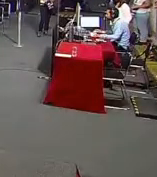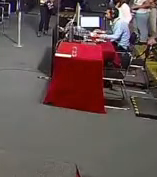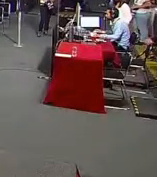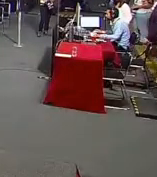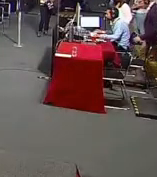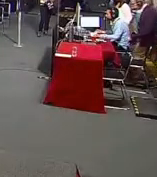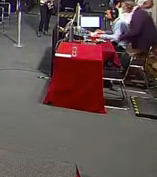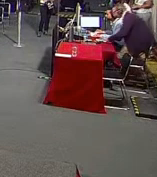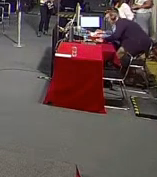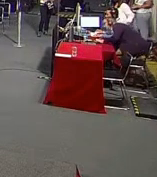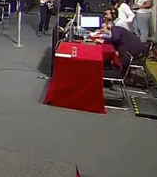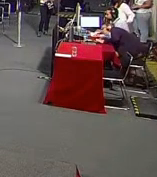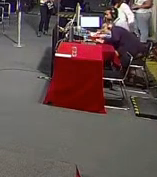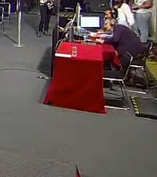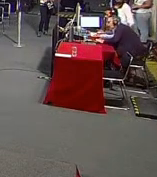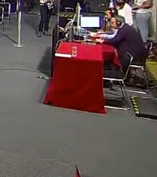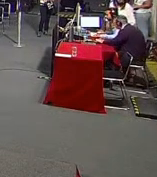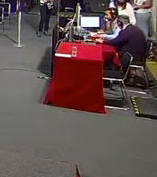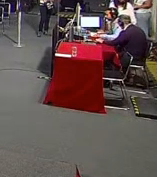pathogenesis.